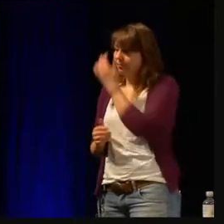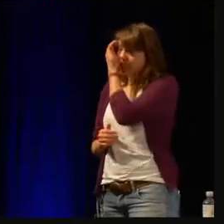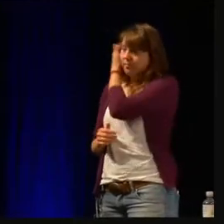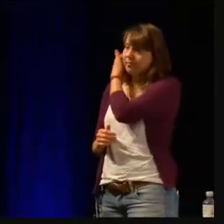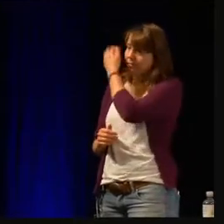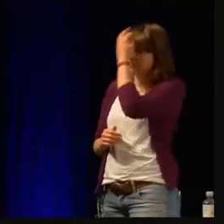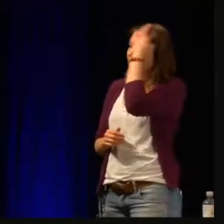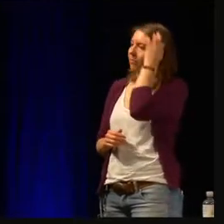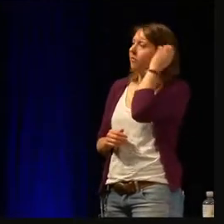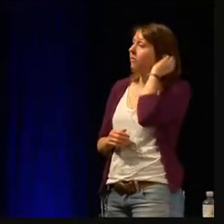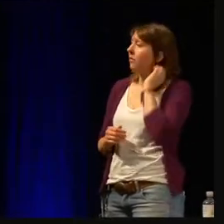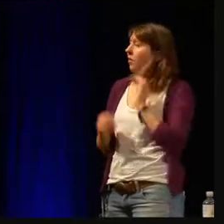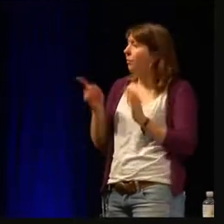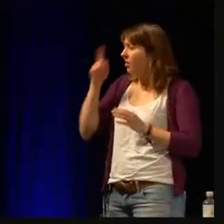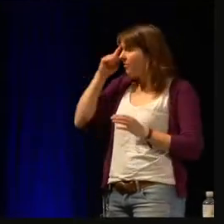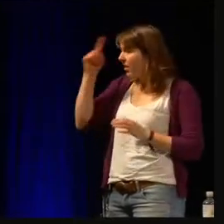inter-human